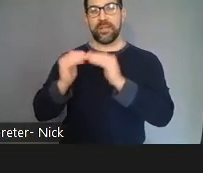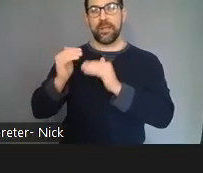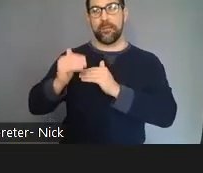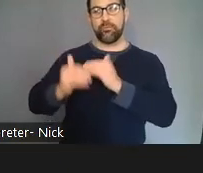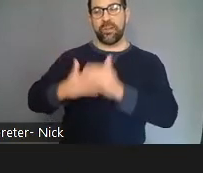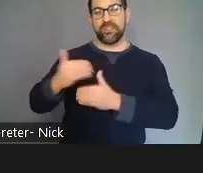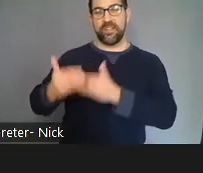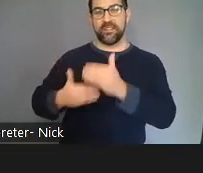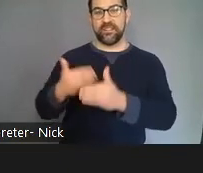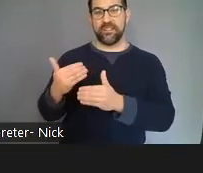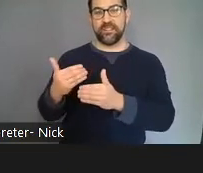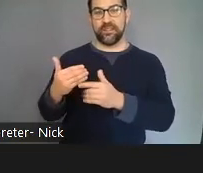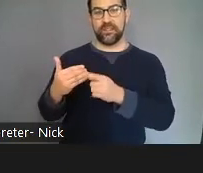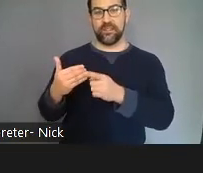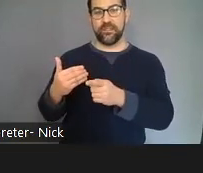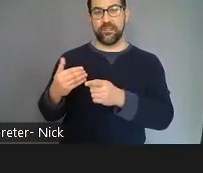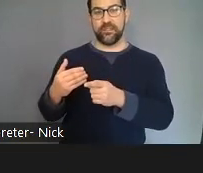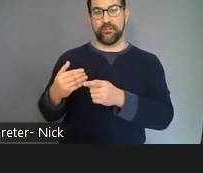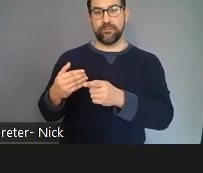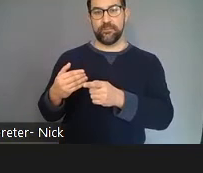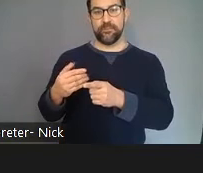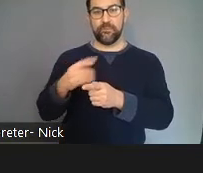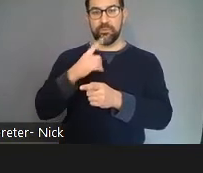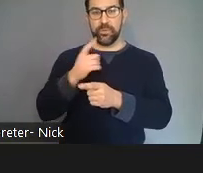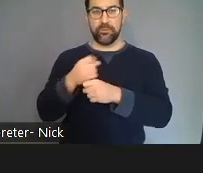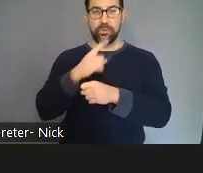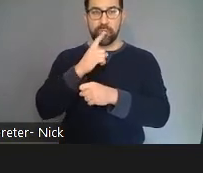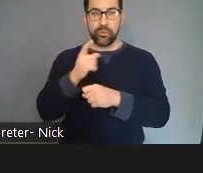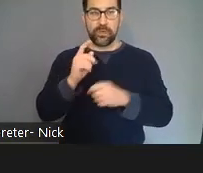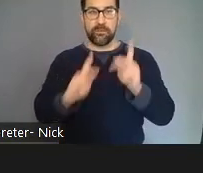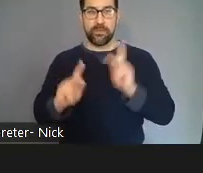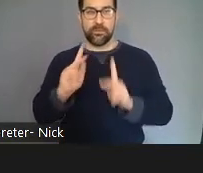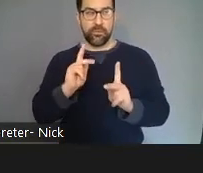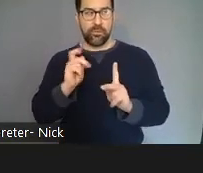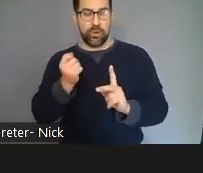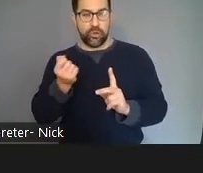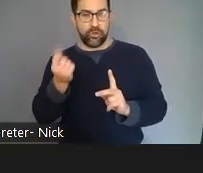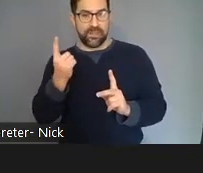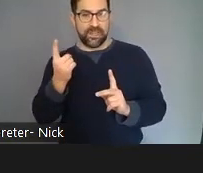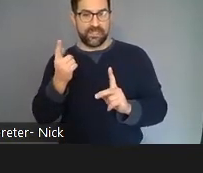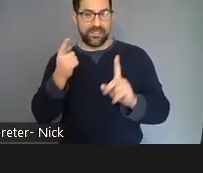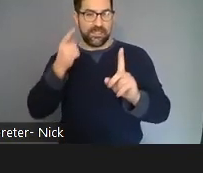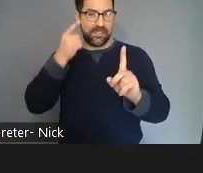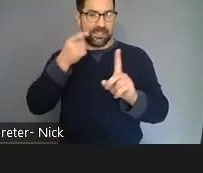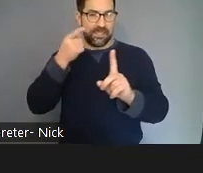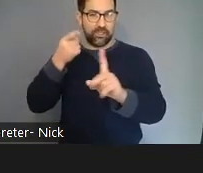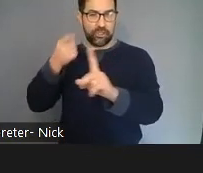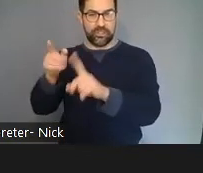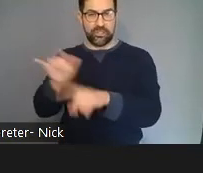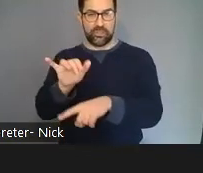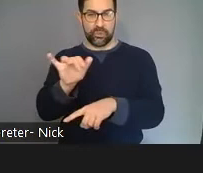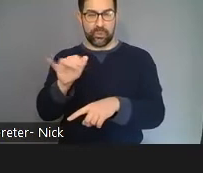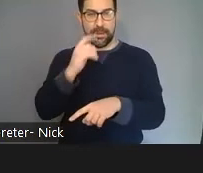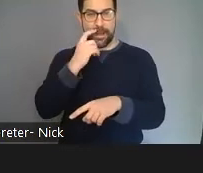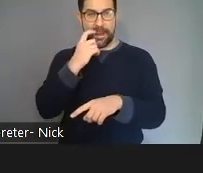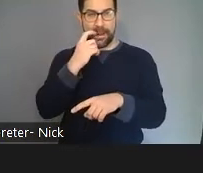processes in which making sure that folks feel or understand intentions as well, because that's